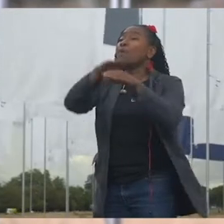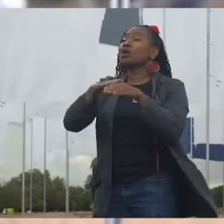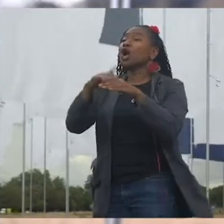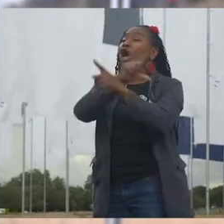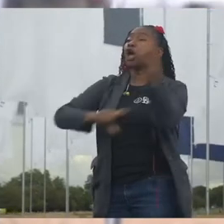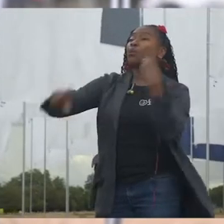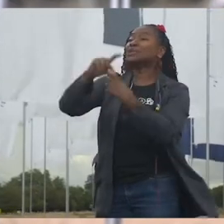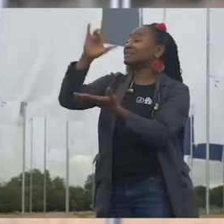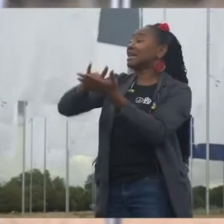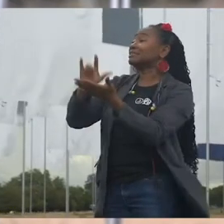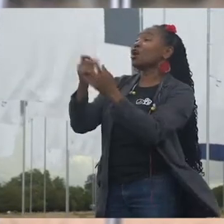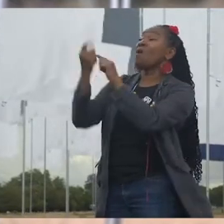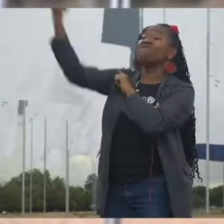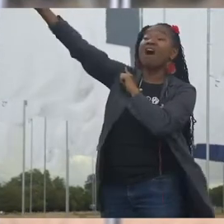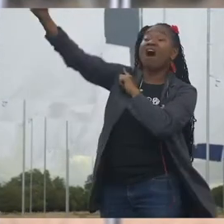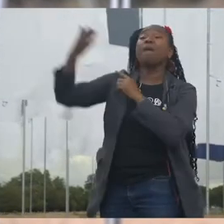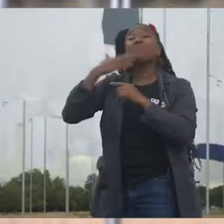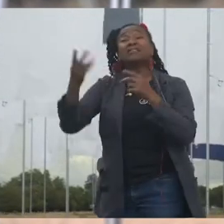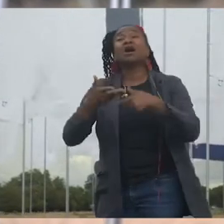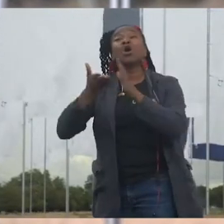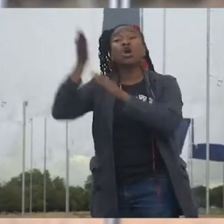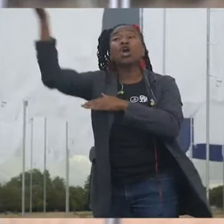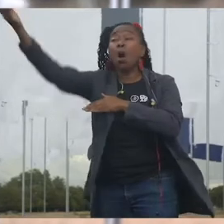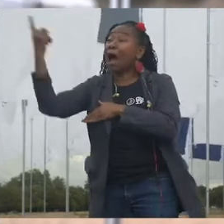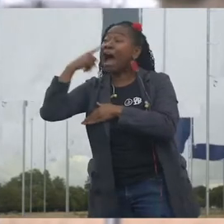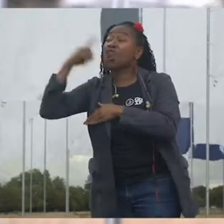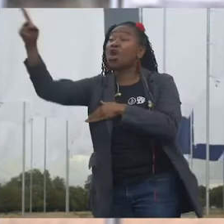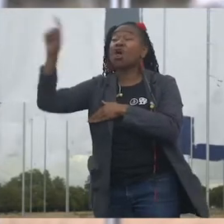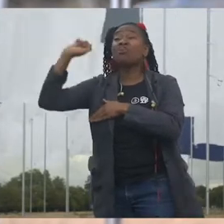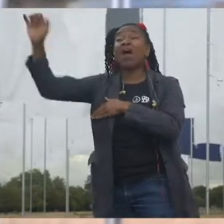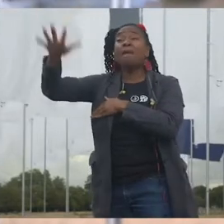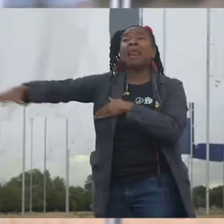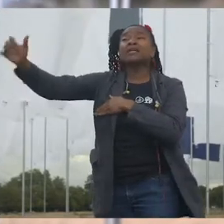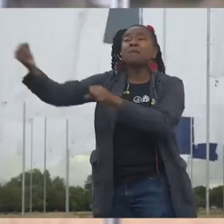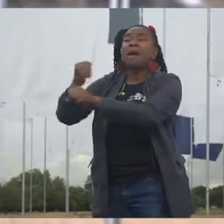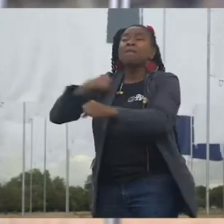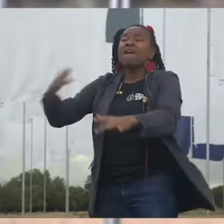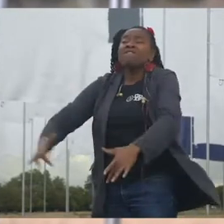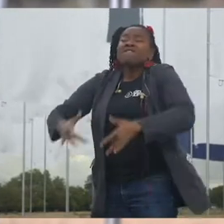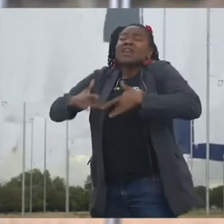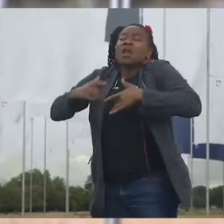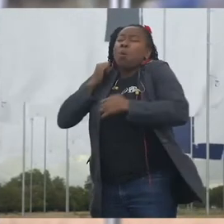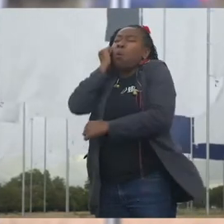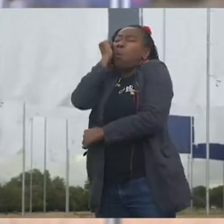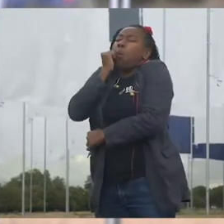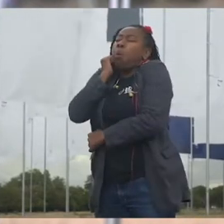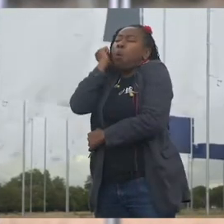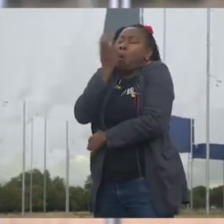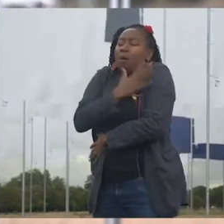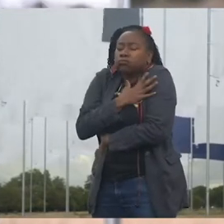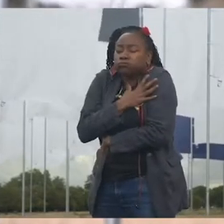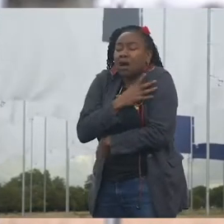road, I urge you to go. It's a place that warms the soul, a place that shows the power of